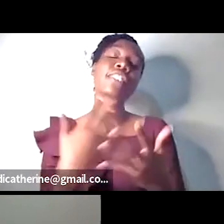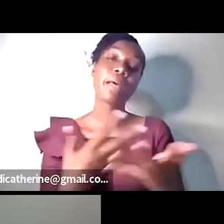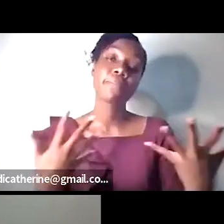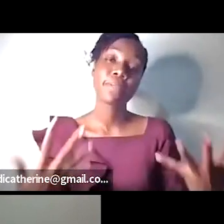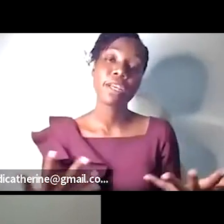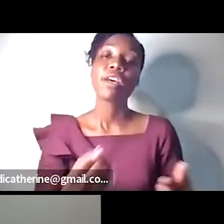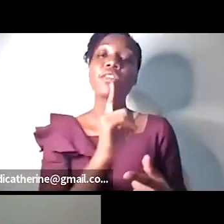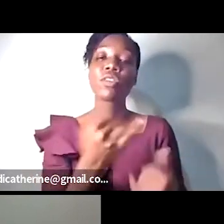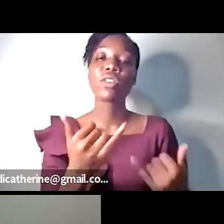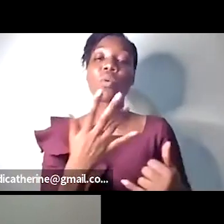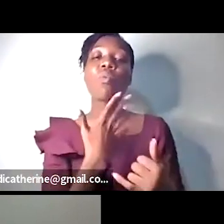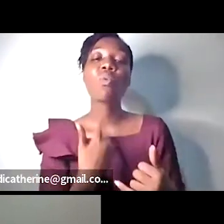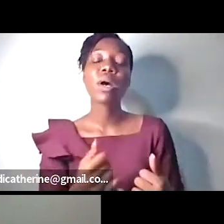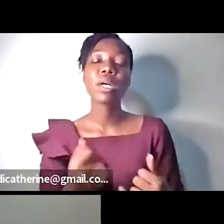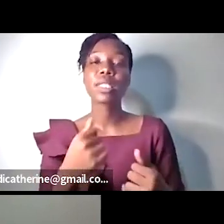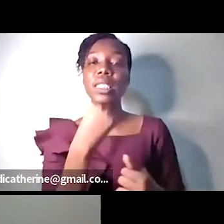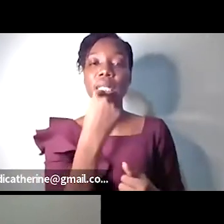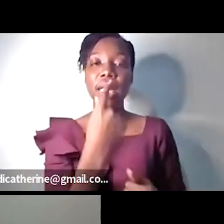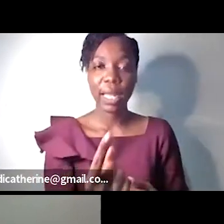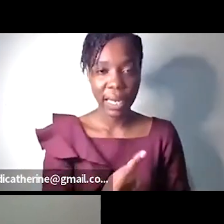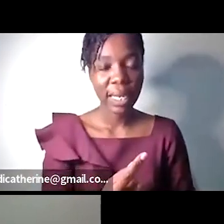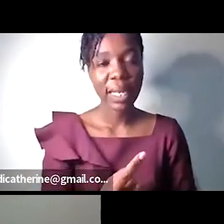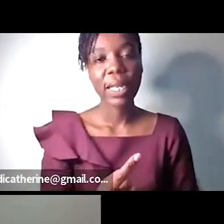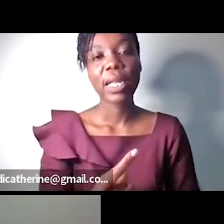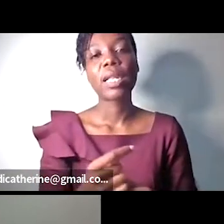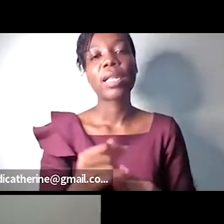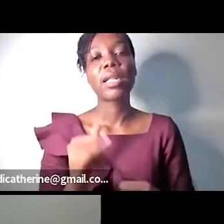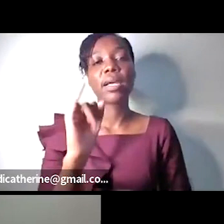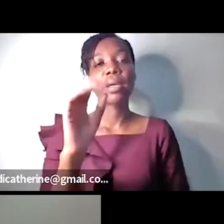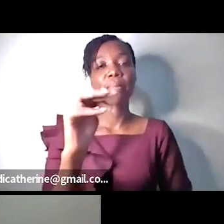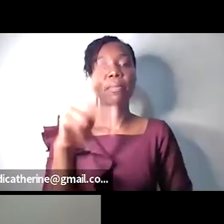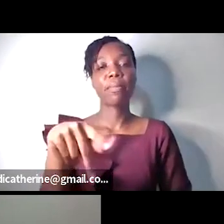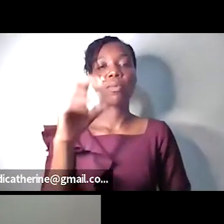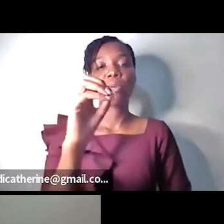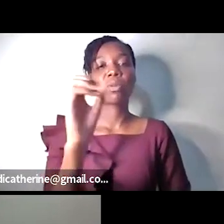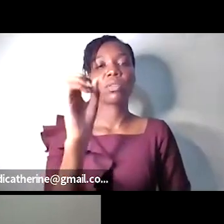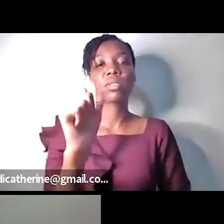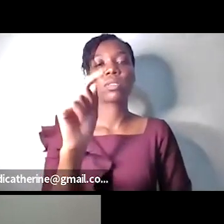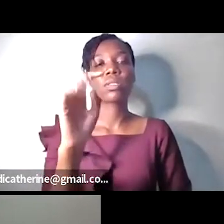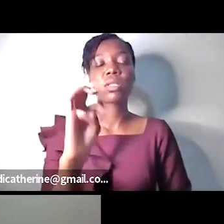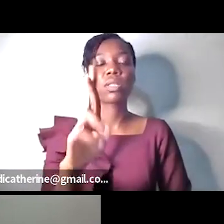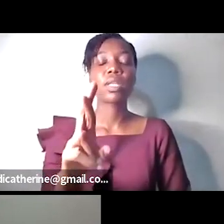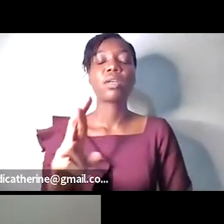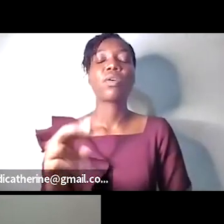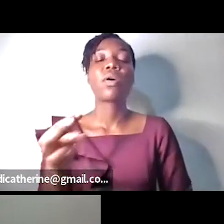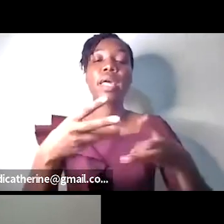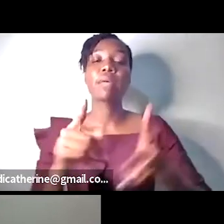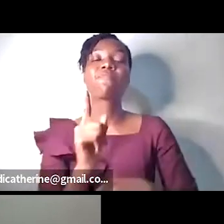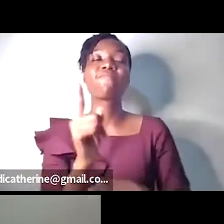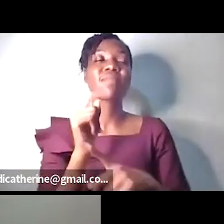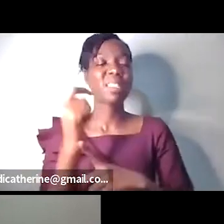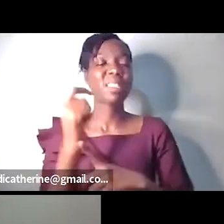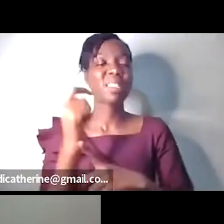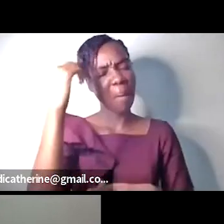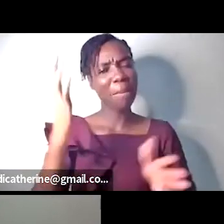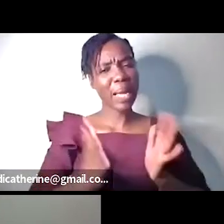let you know that the imposter syndrome is a psychological phenomenon where individuals doubt their